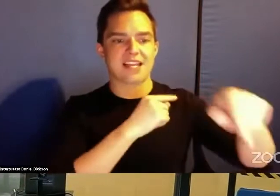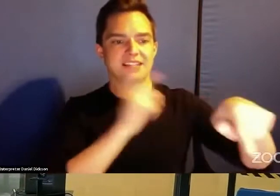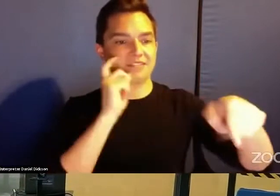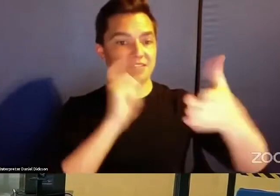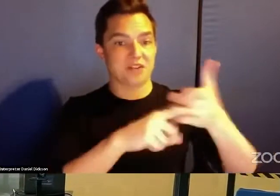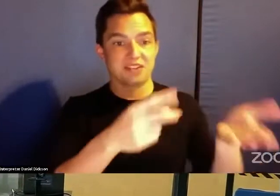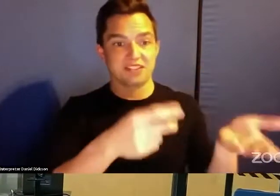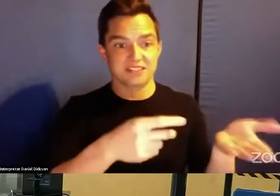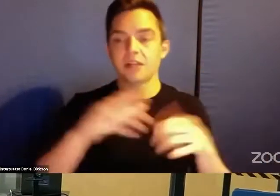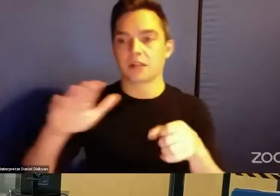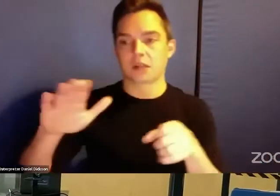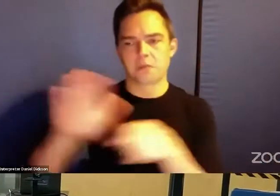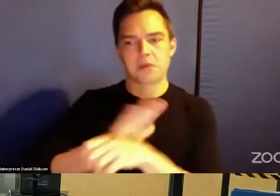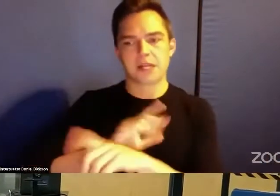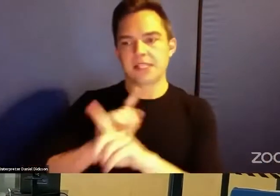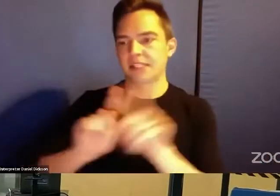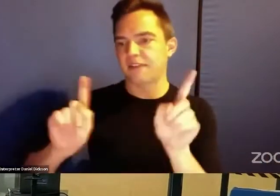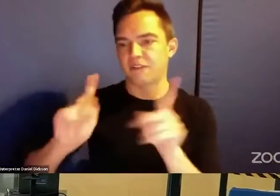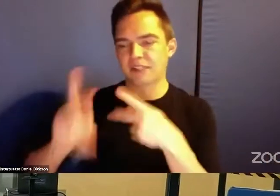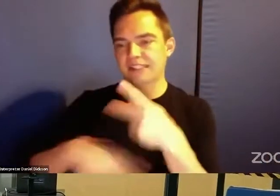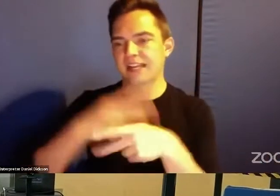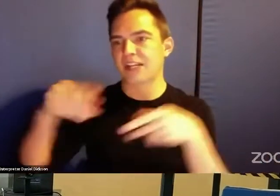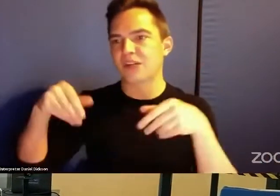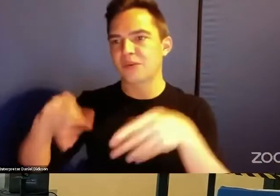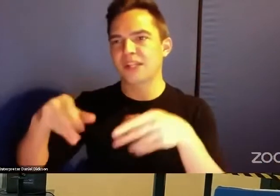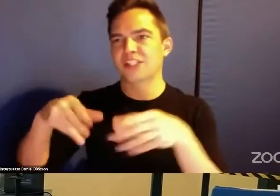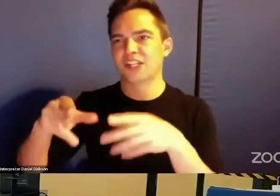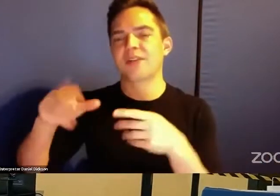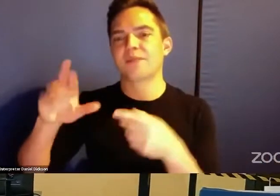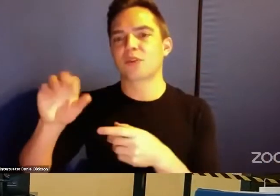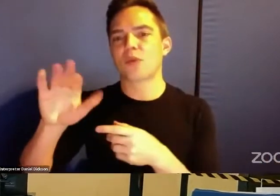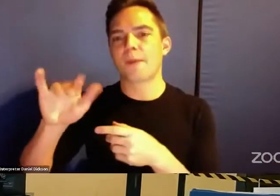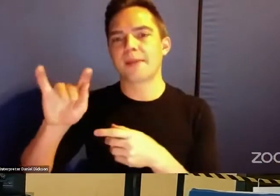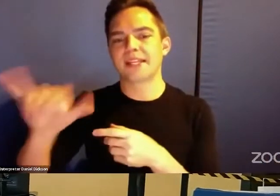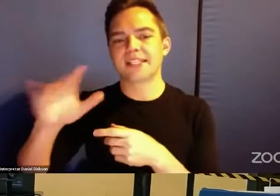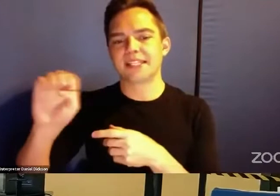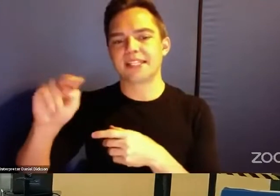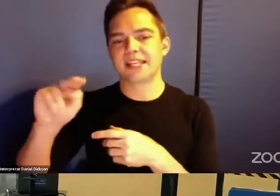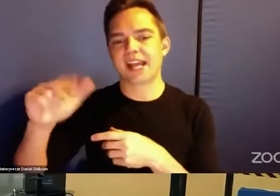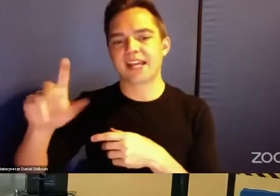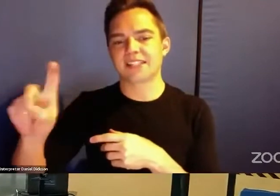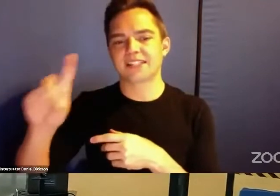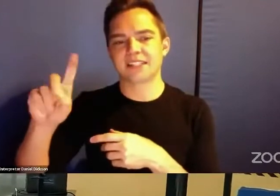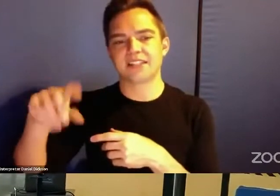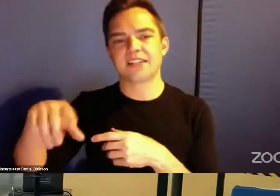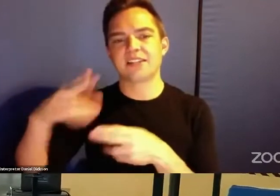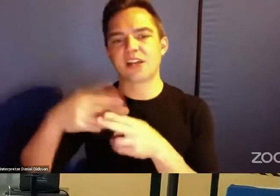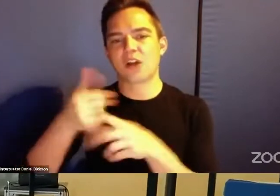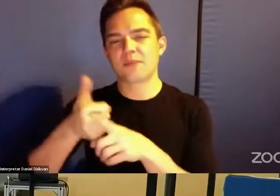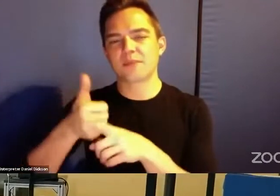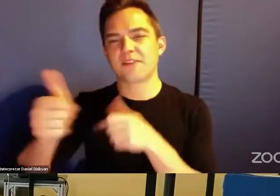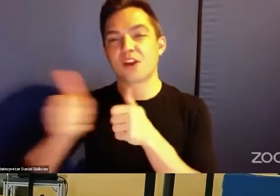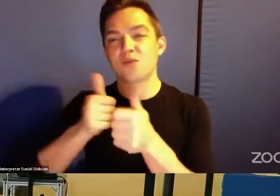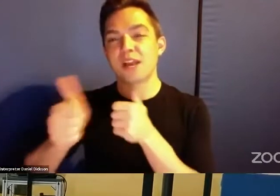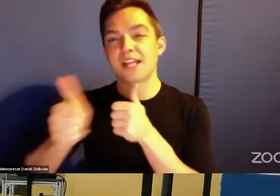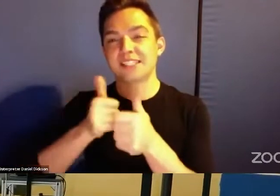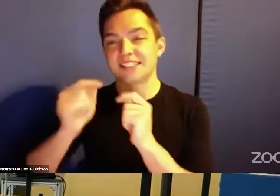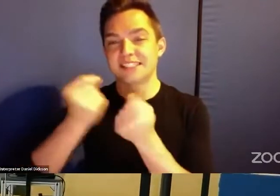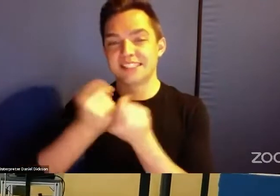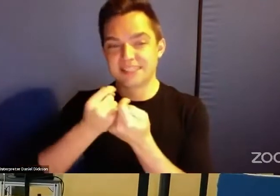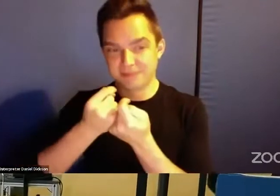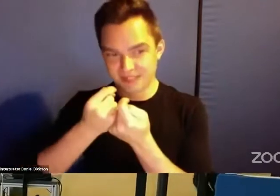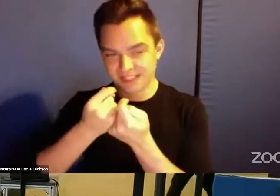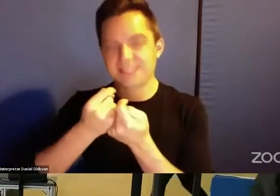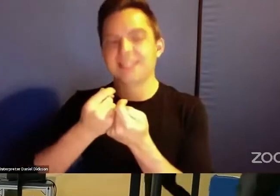different. The Robility Enhanced team calls themselves a racing team, so they constructed the wheelchair for CYBATHLON,